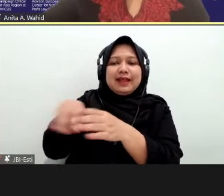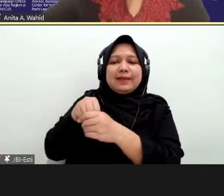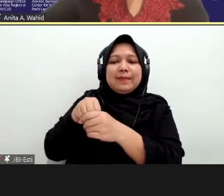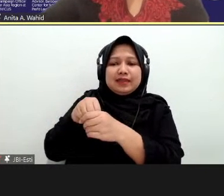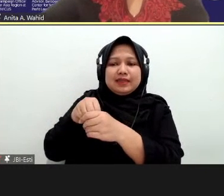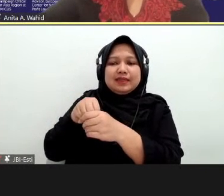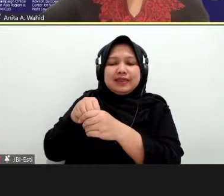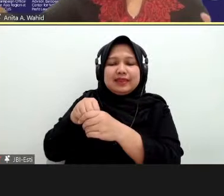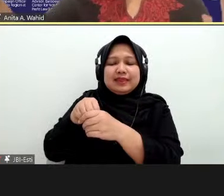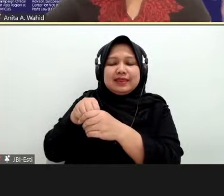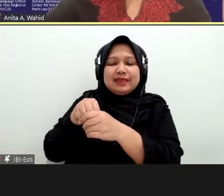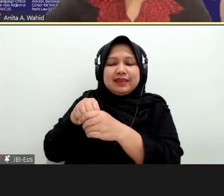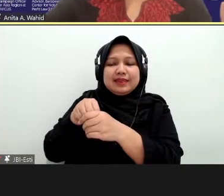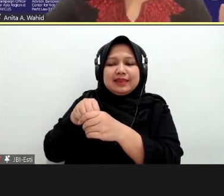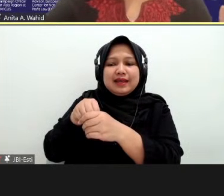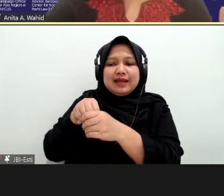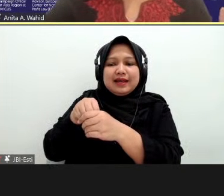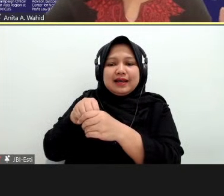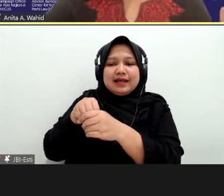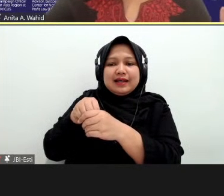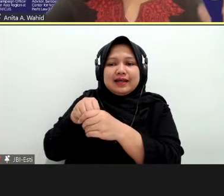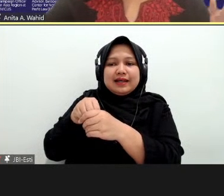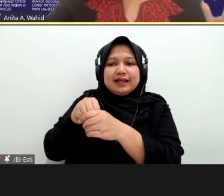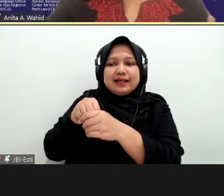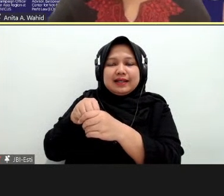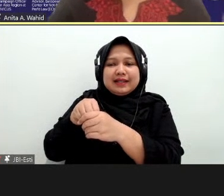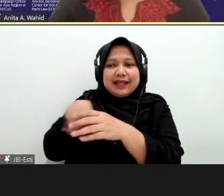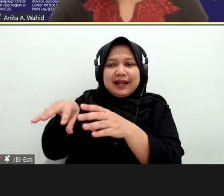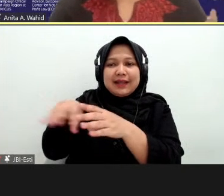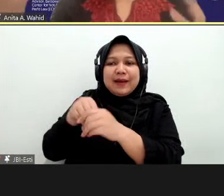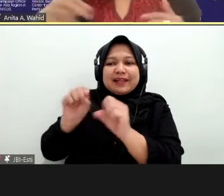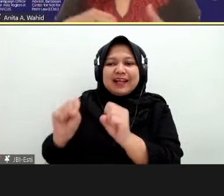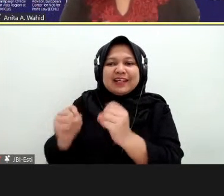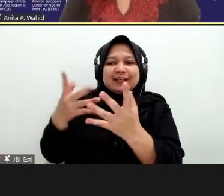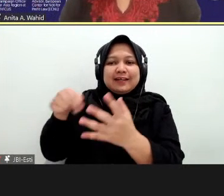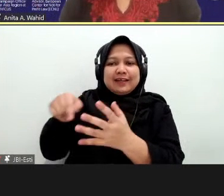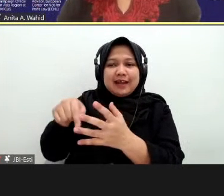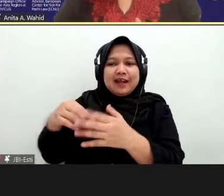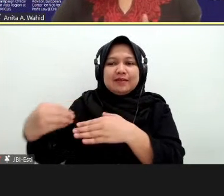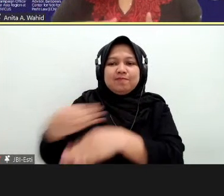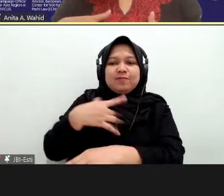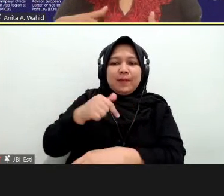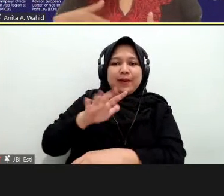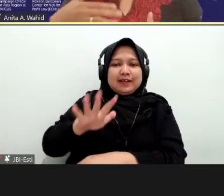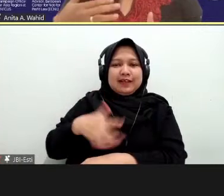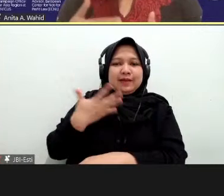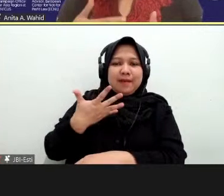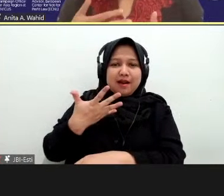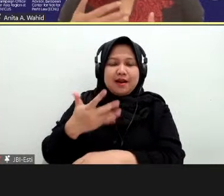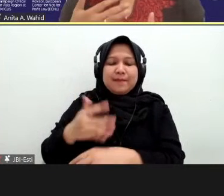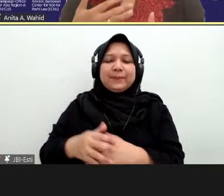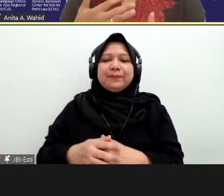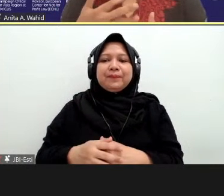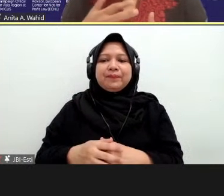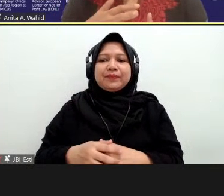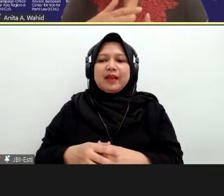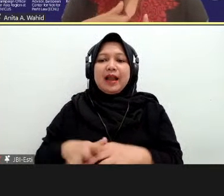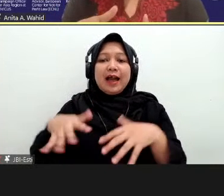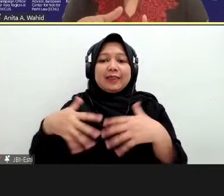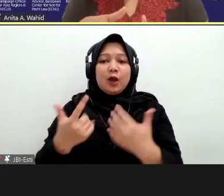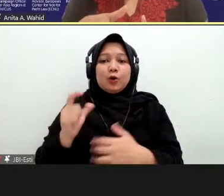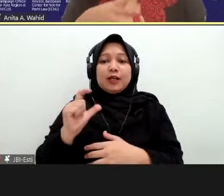these matters or what happening that make us go on rage or angry or